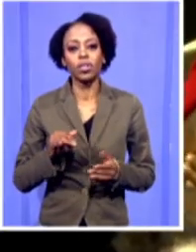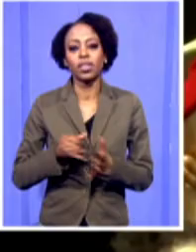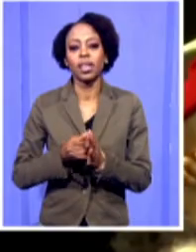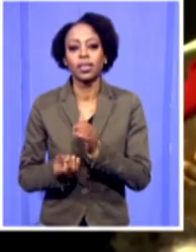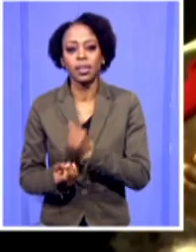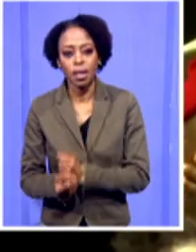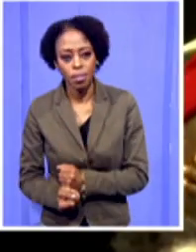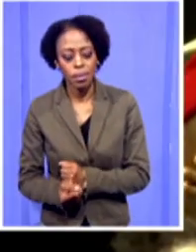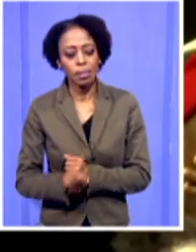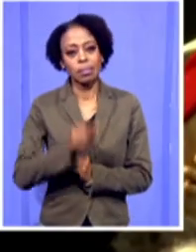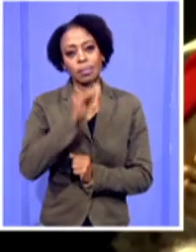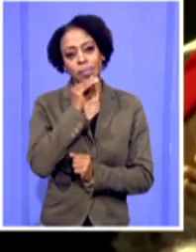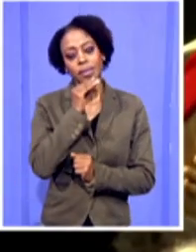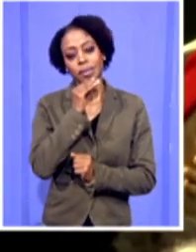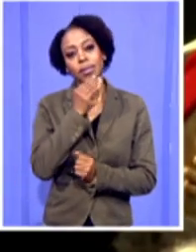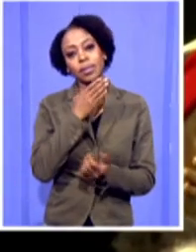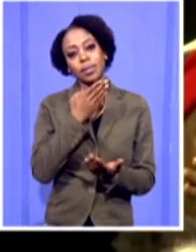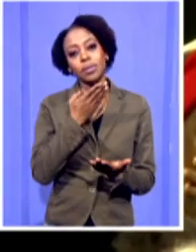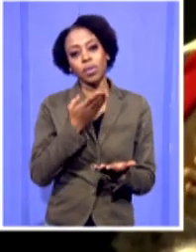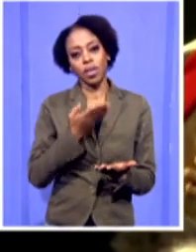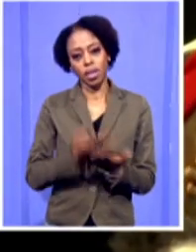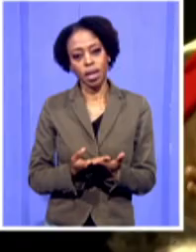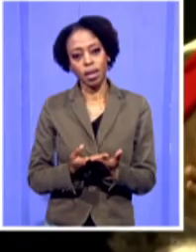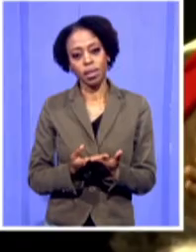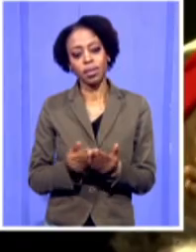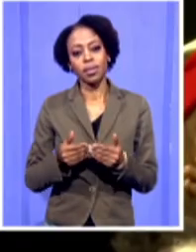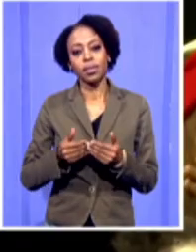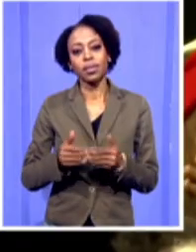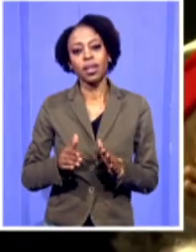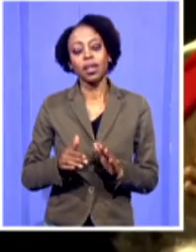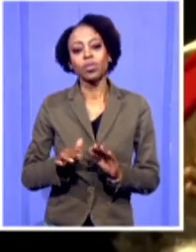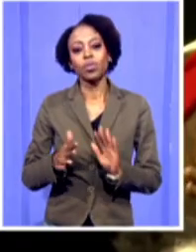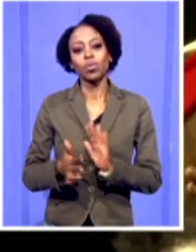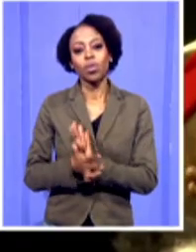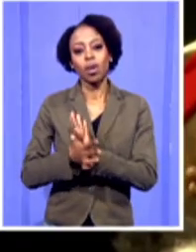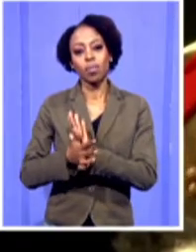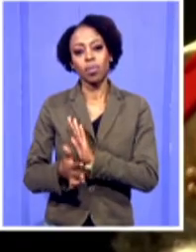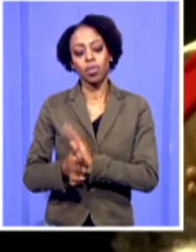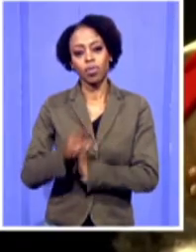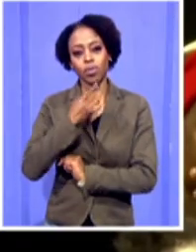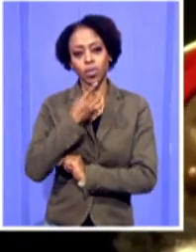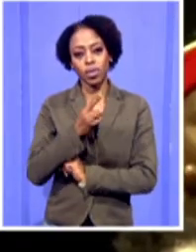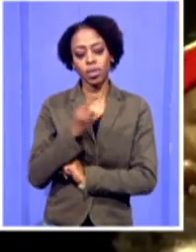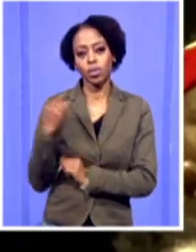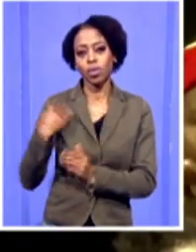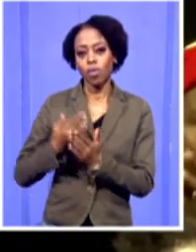we may begin to endorse what practically we have been